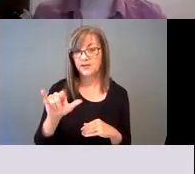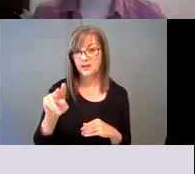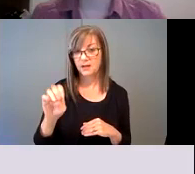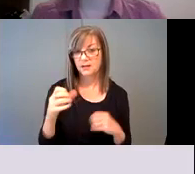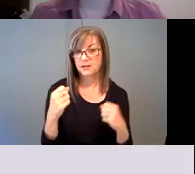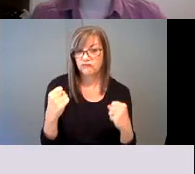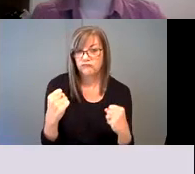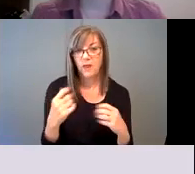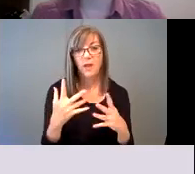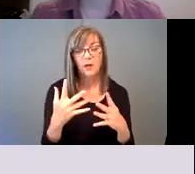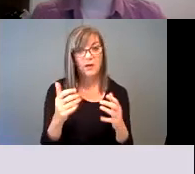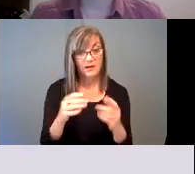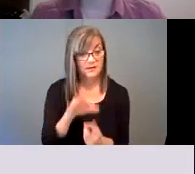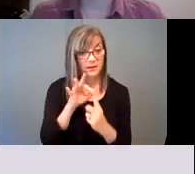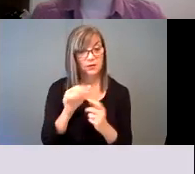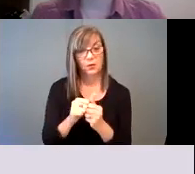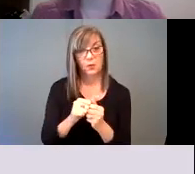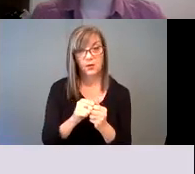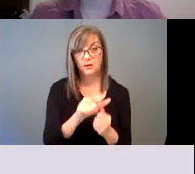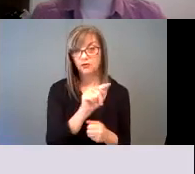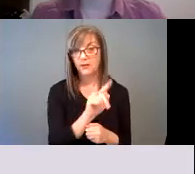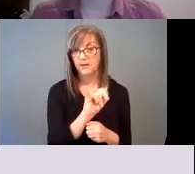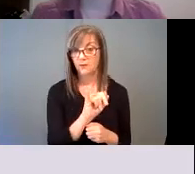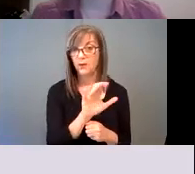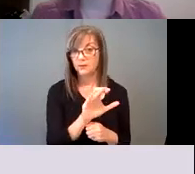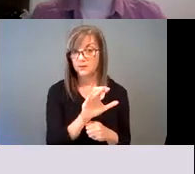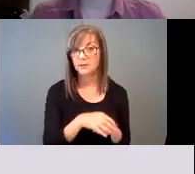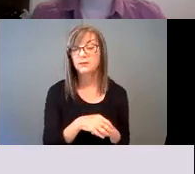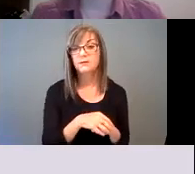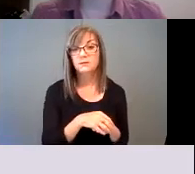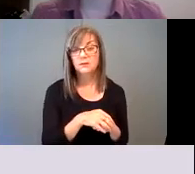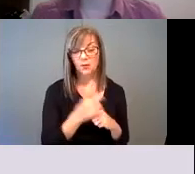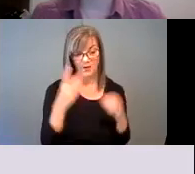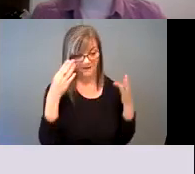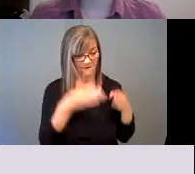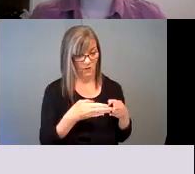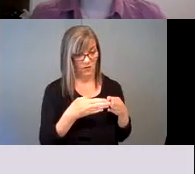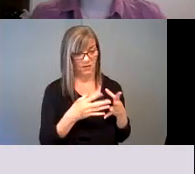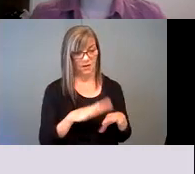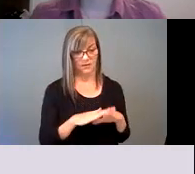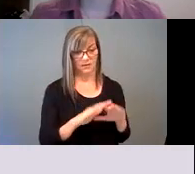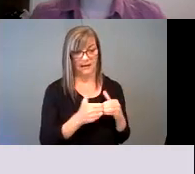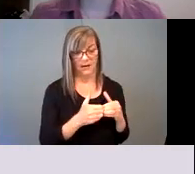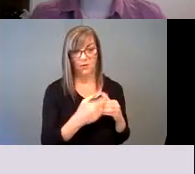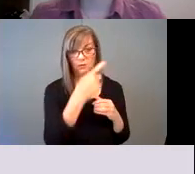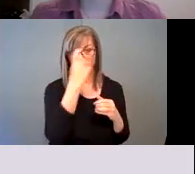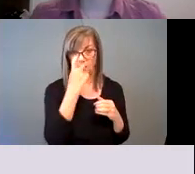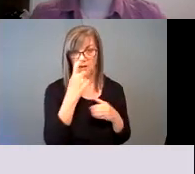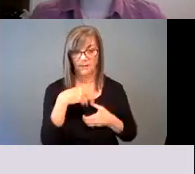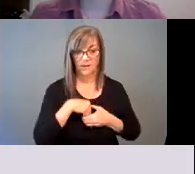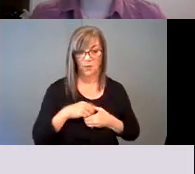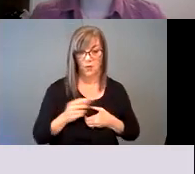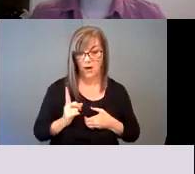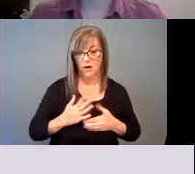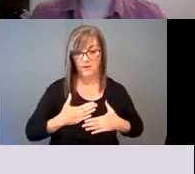especially with the trauma-informed approach, we're focused so much on how is trauma stored in my body? How